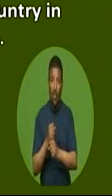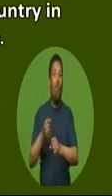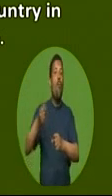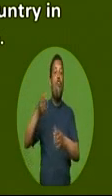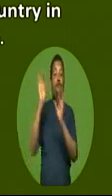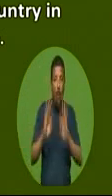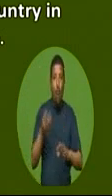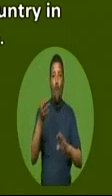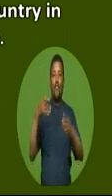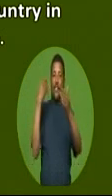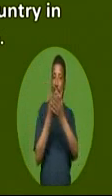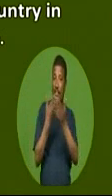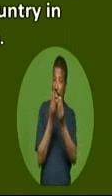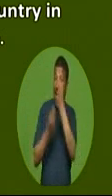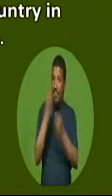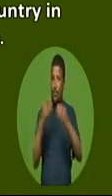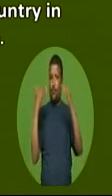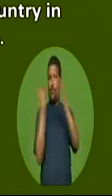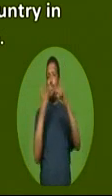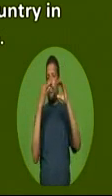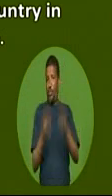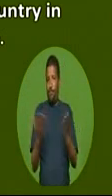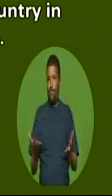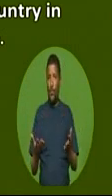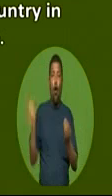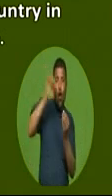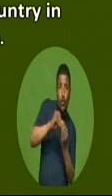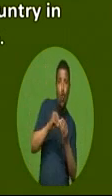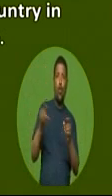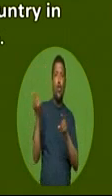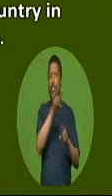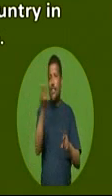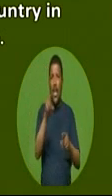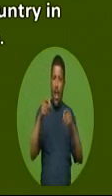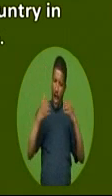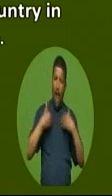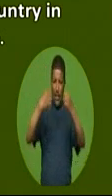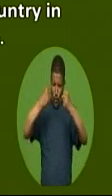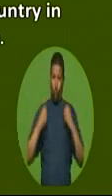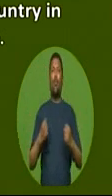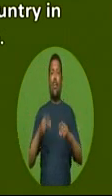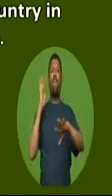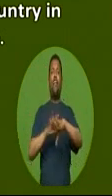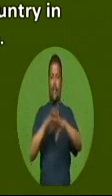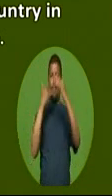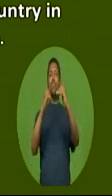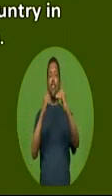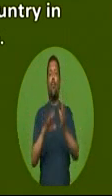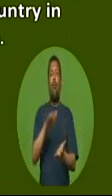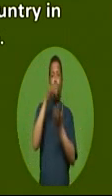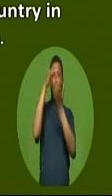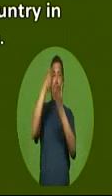trade restrictions, and also they have a strong effect in limiting volume